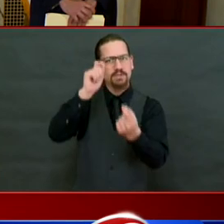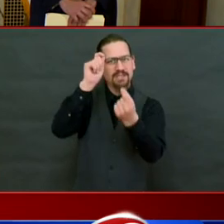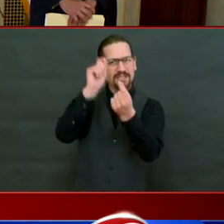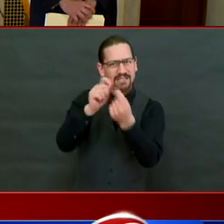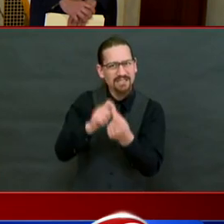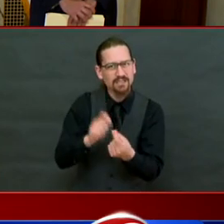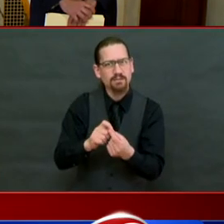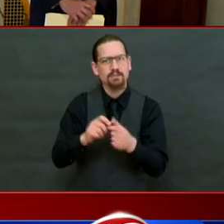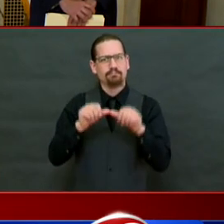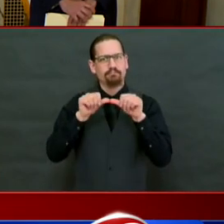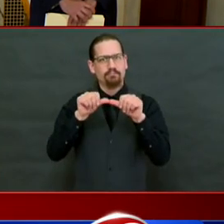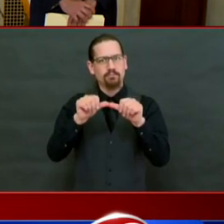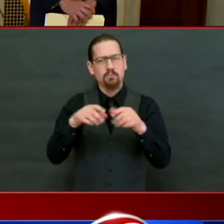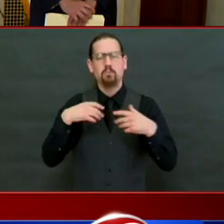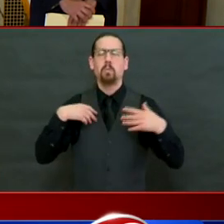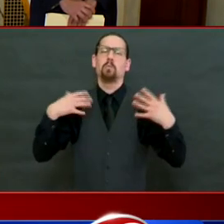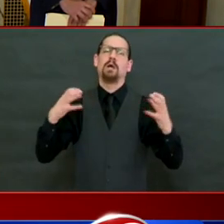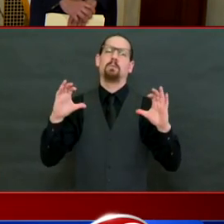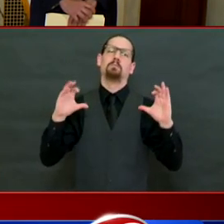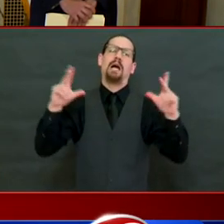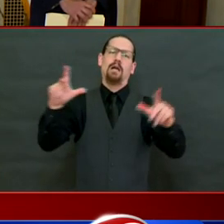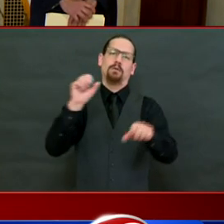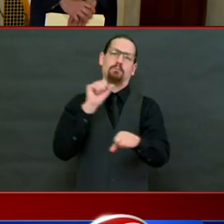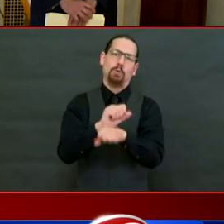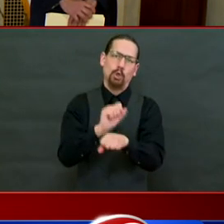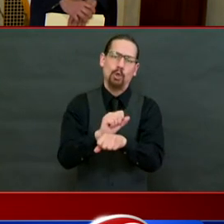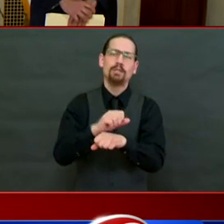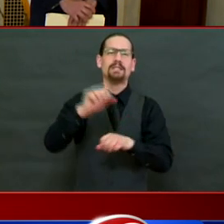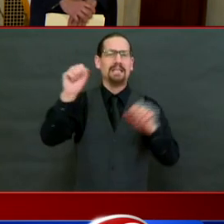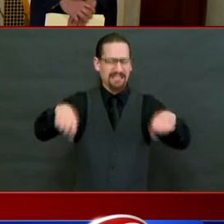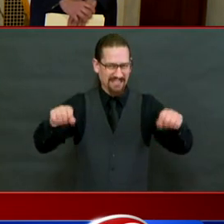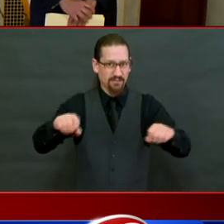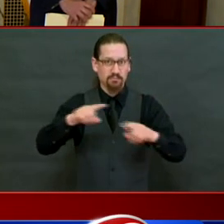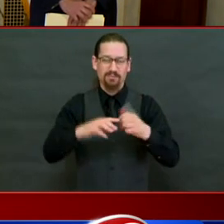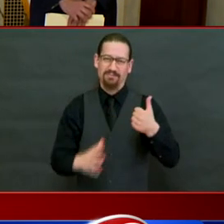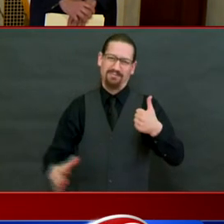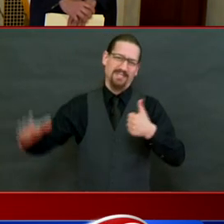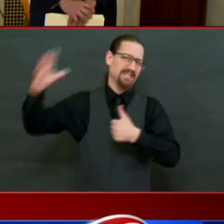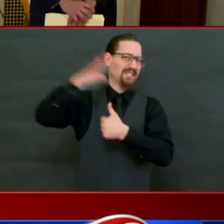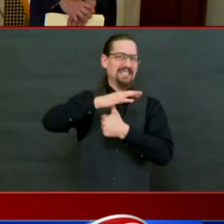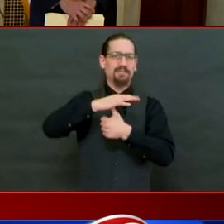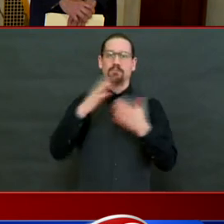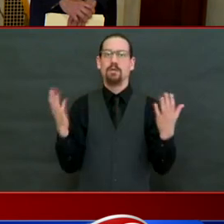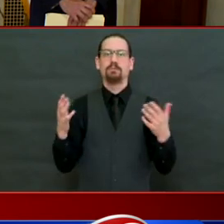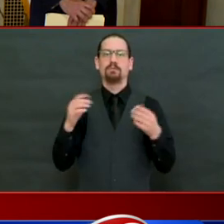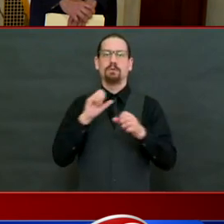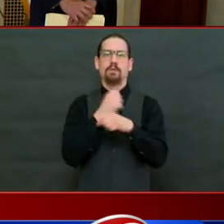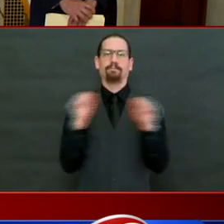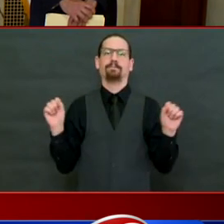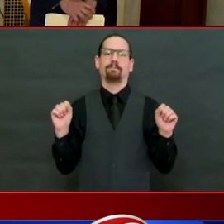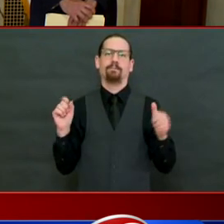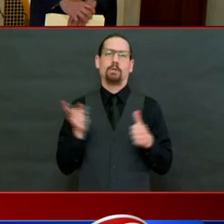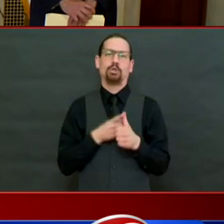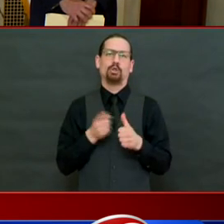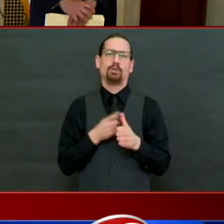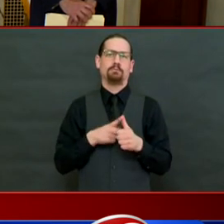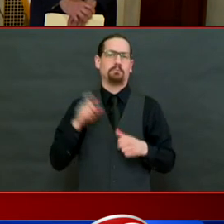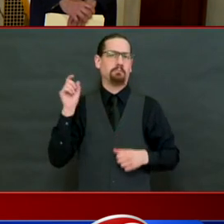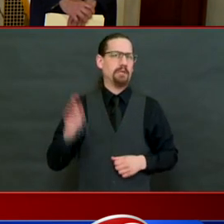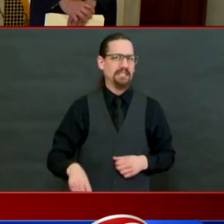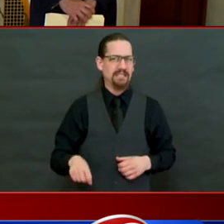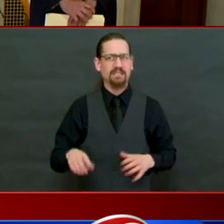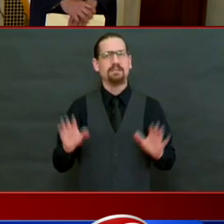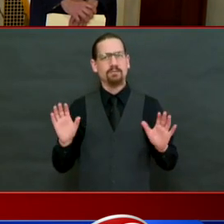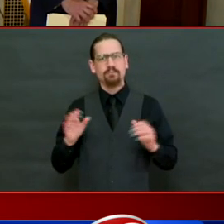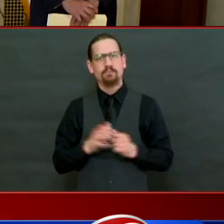as possible, safely, and to keep you updated, and to at all points tell you what you need to do in order to